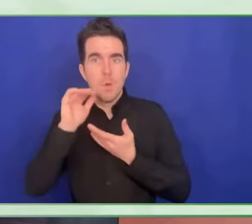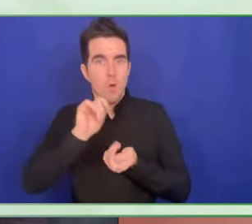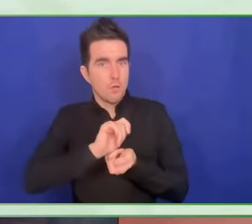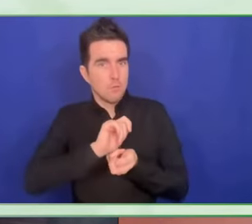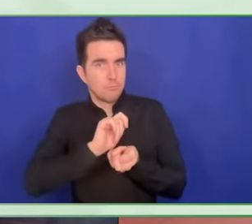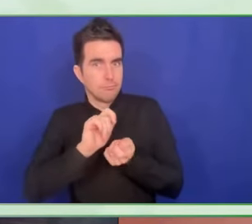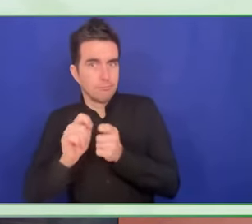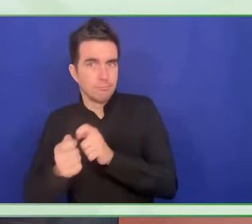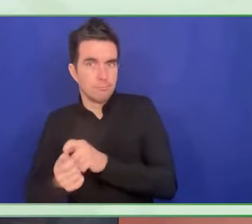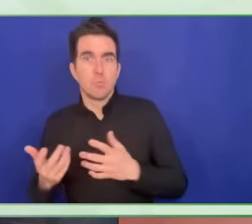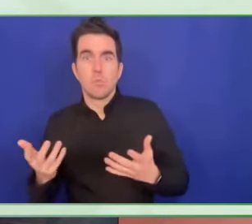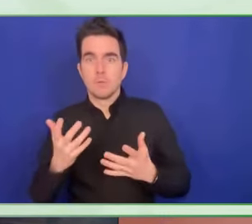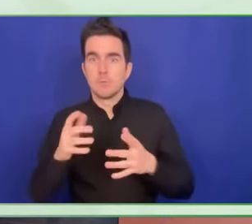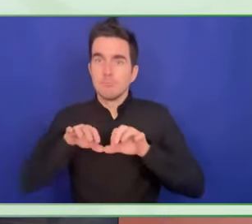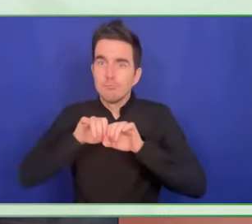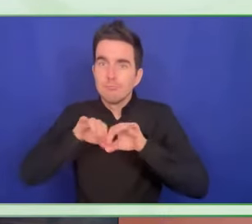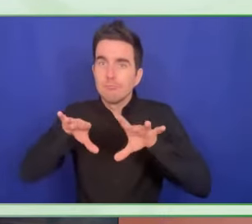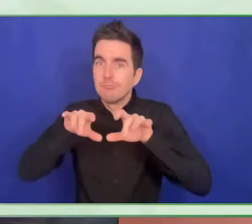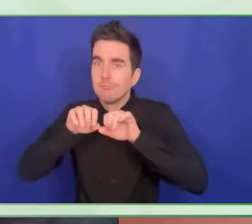and change in the real world.